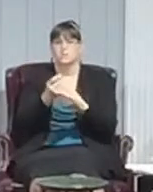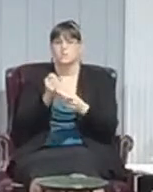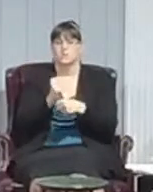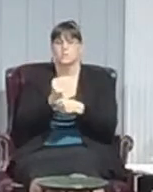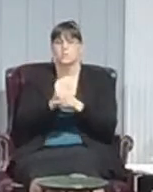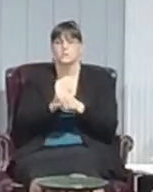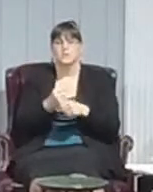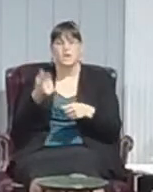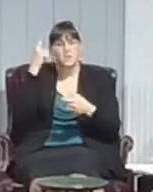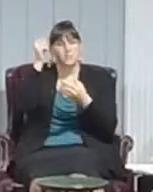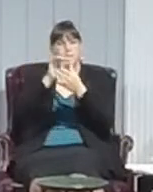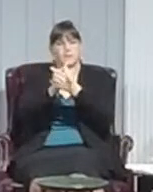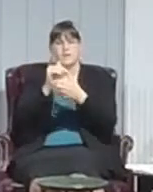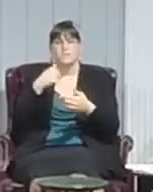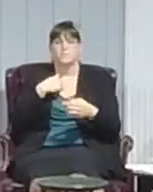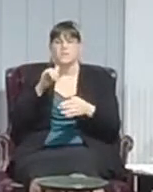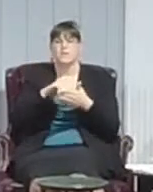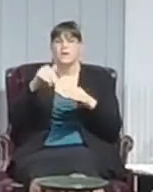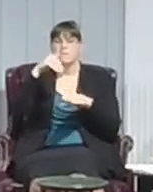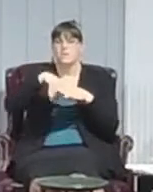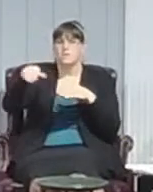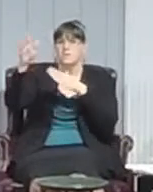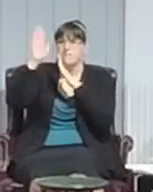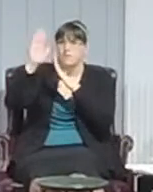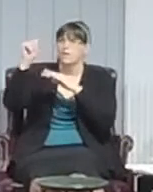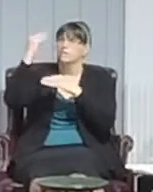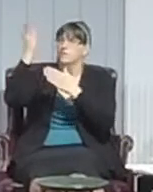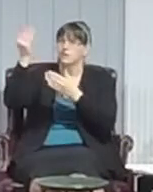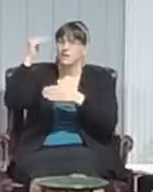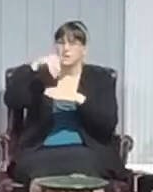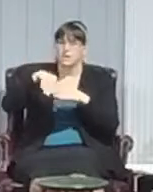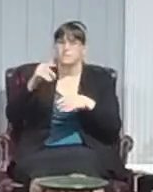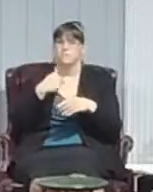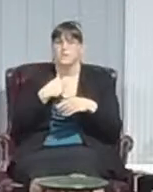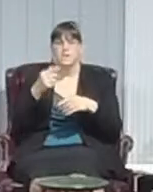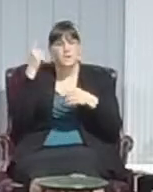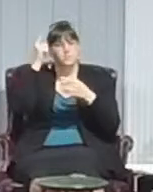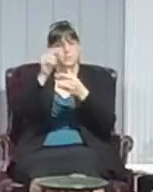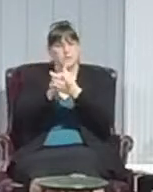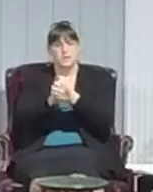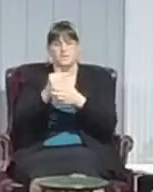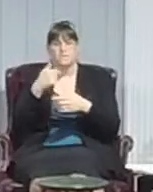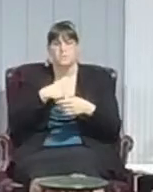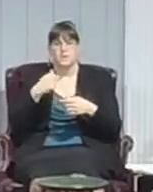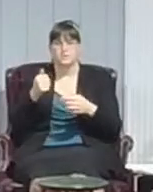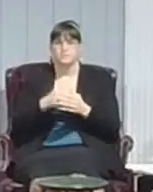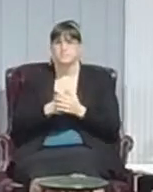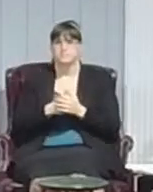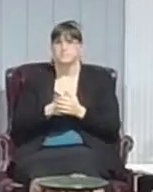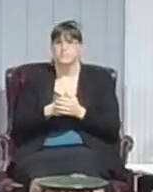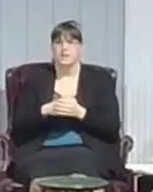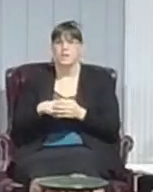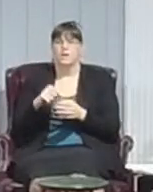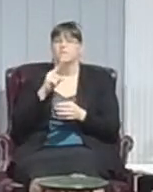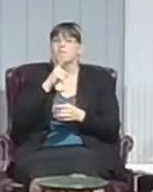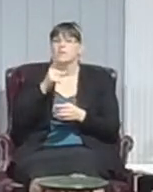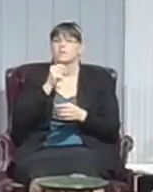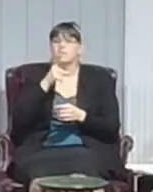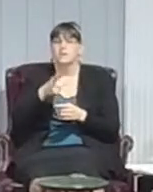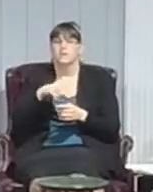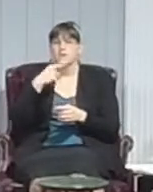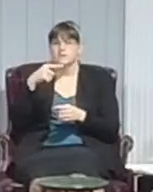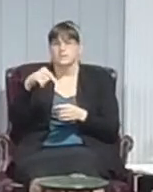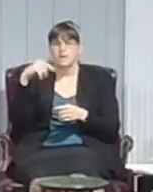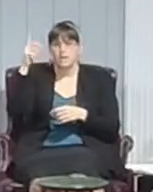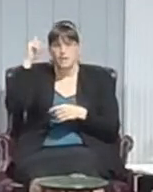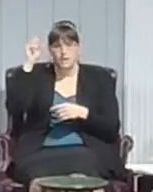am in the Father and the Father in me, or else believe me for the very work's sake. Verily, verily, I say unto you, he that believeth on me, the